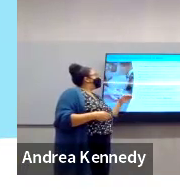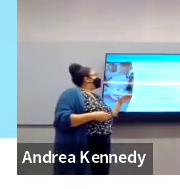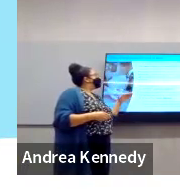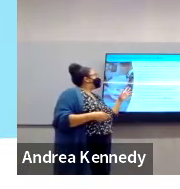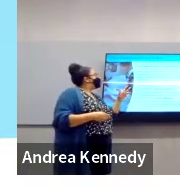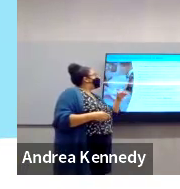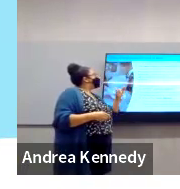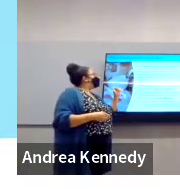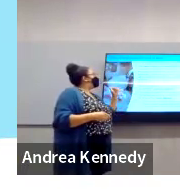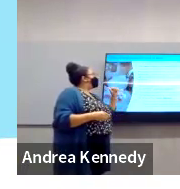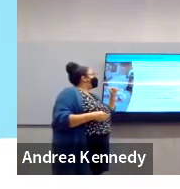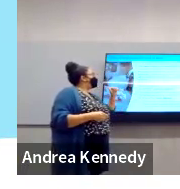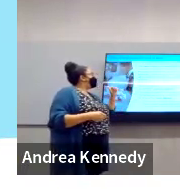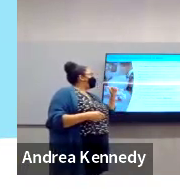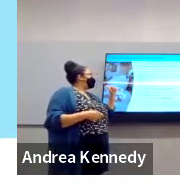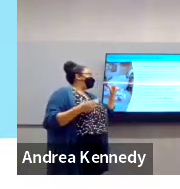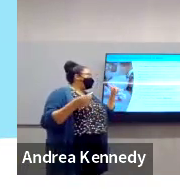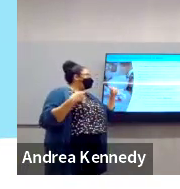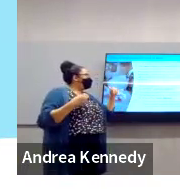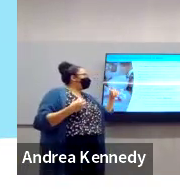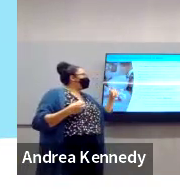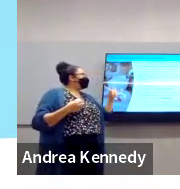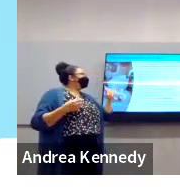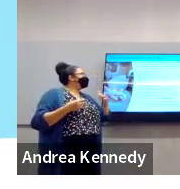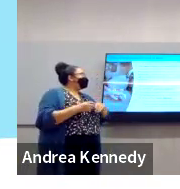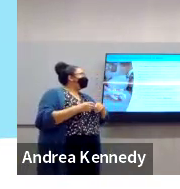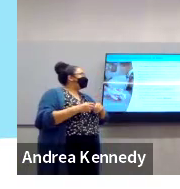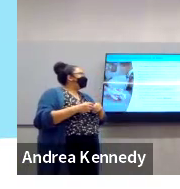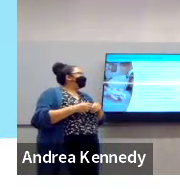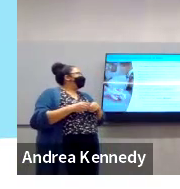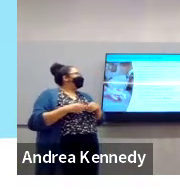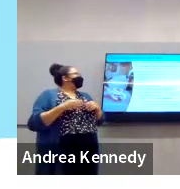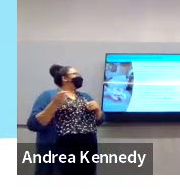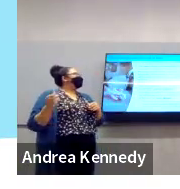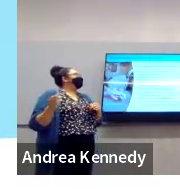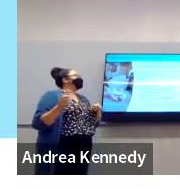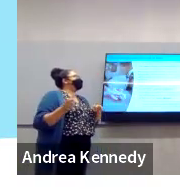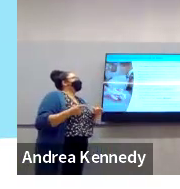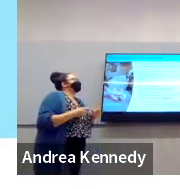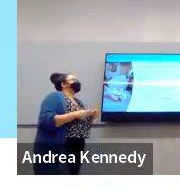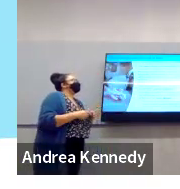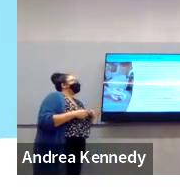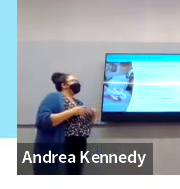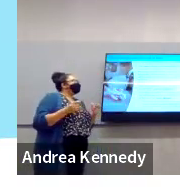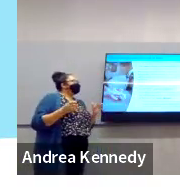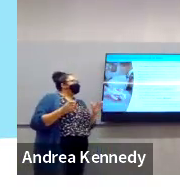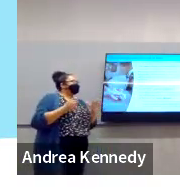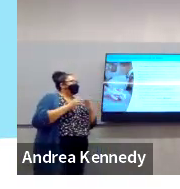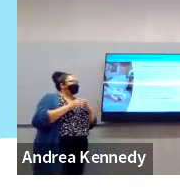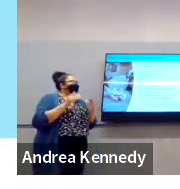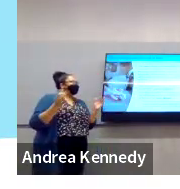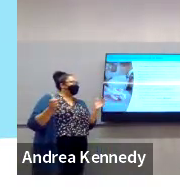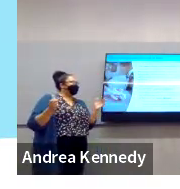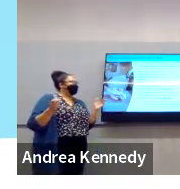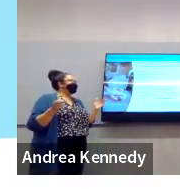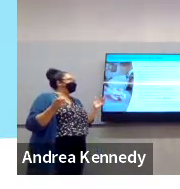So they'll use the form provided by our staff. And as I was sort of mentioning earlier, it averages